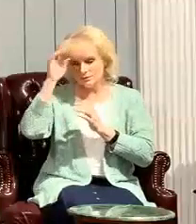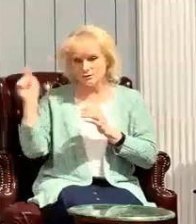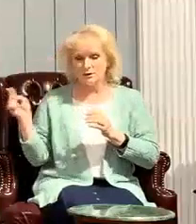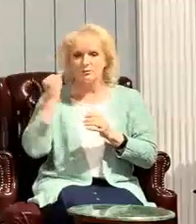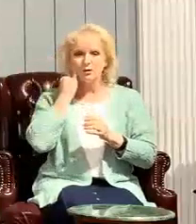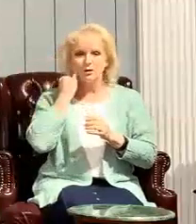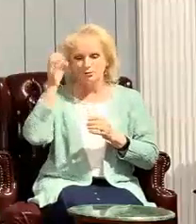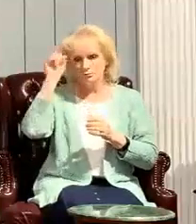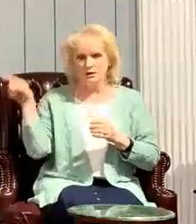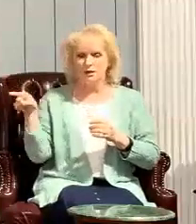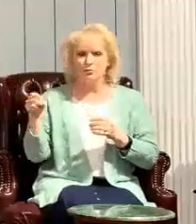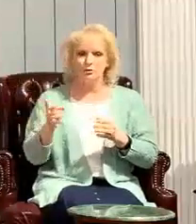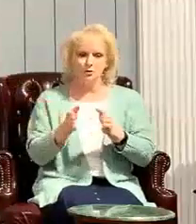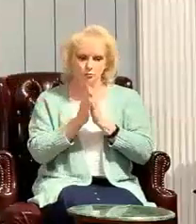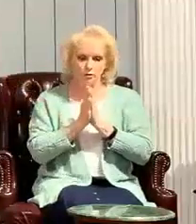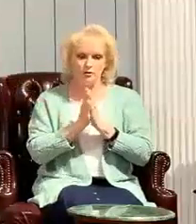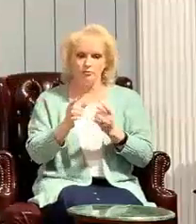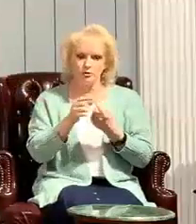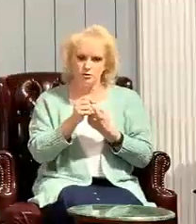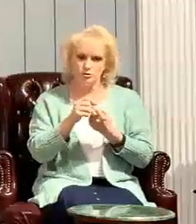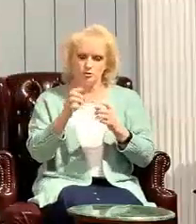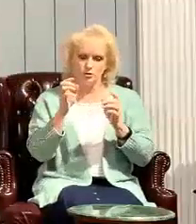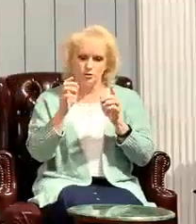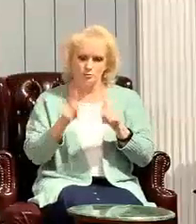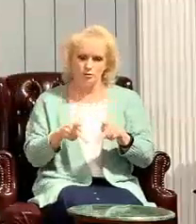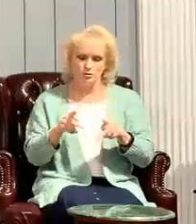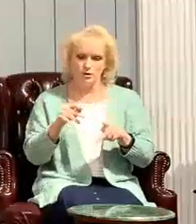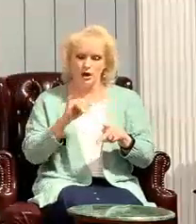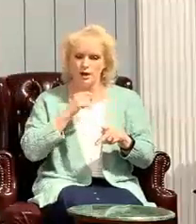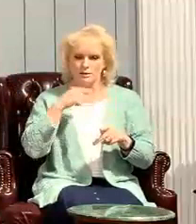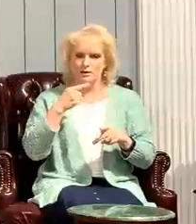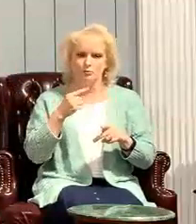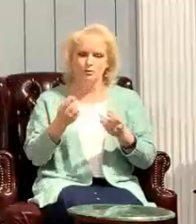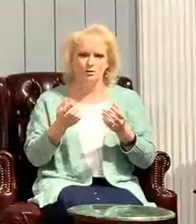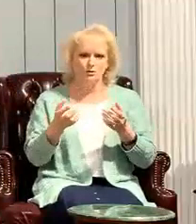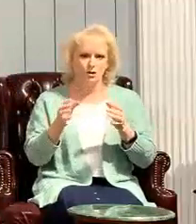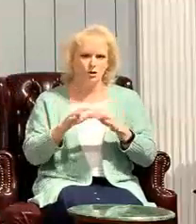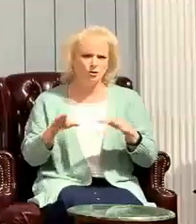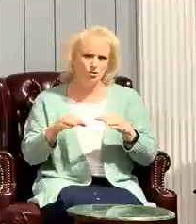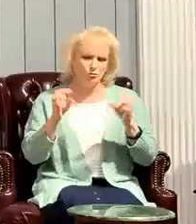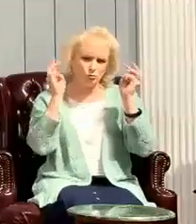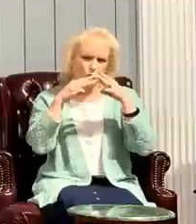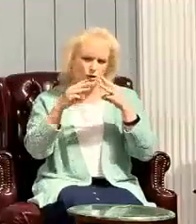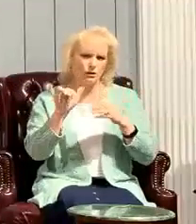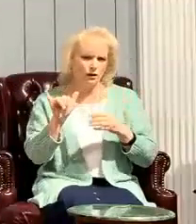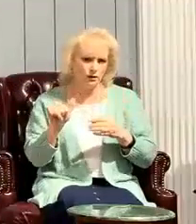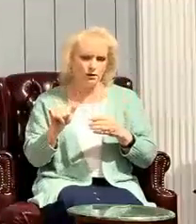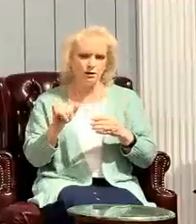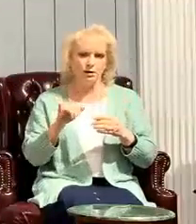would pray for a certain person who I said was doing wickedly. And